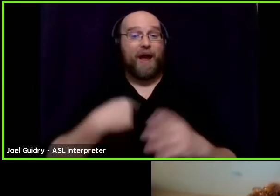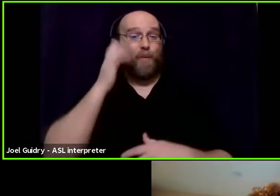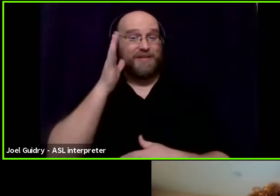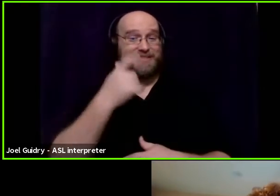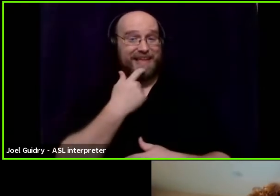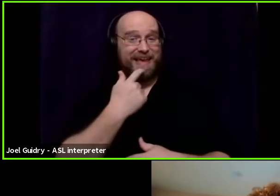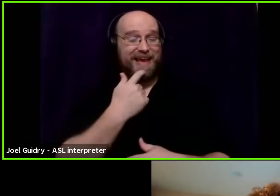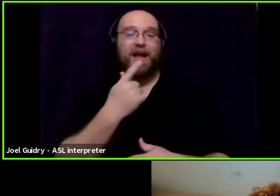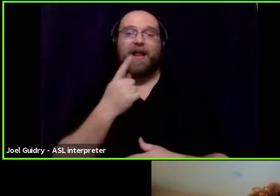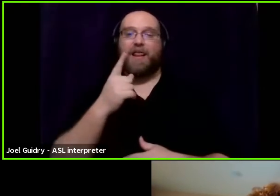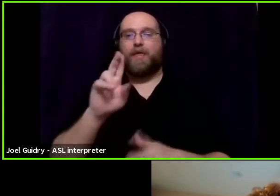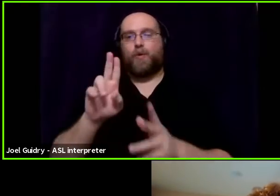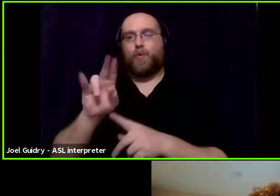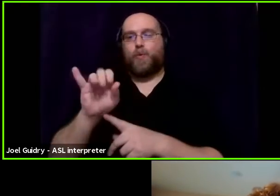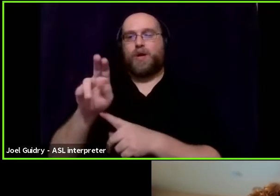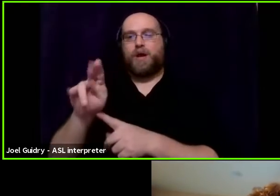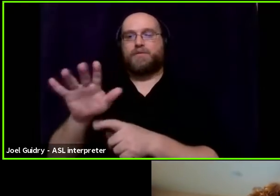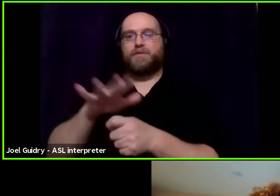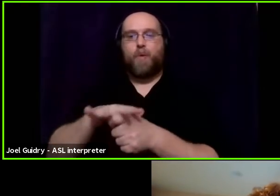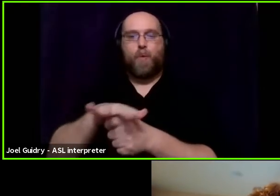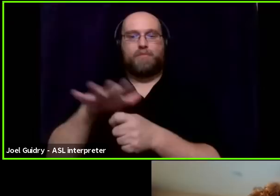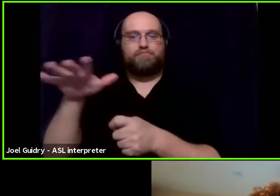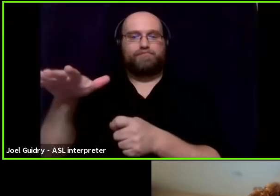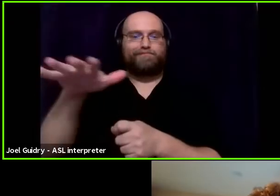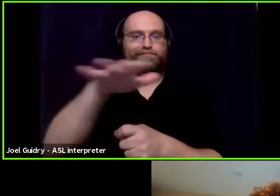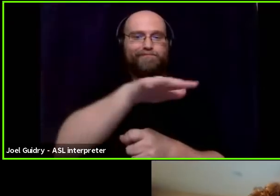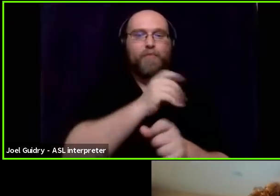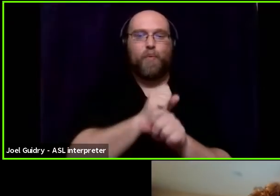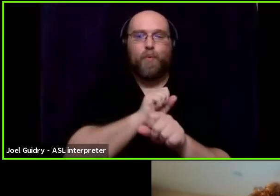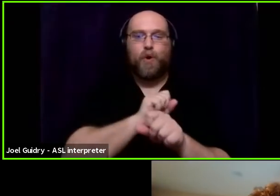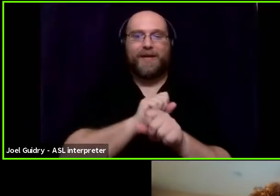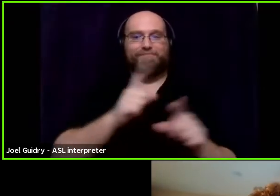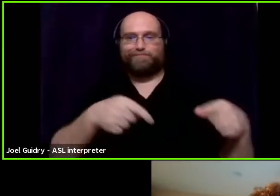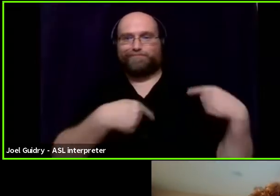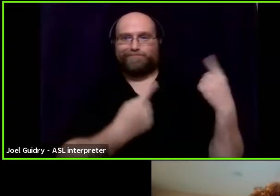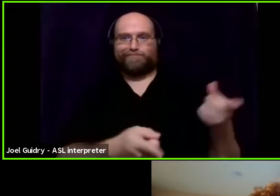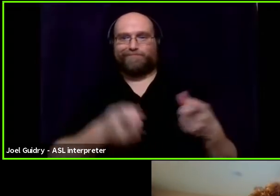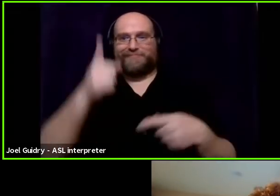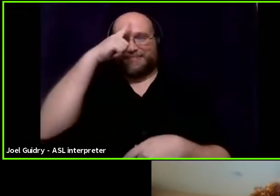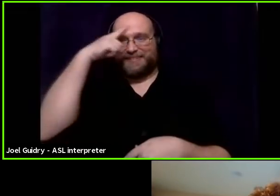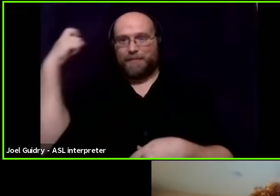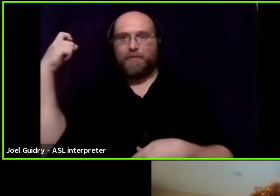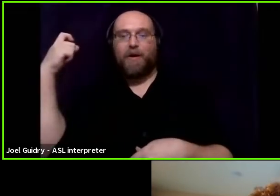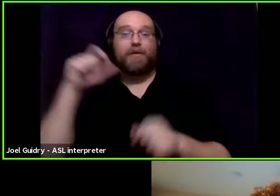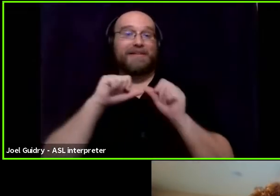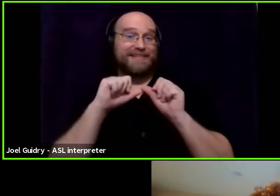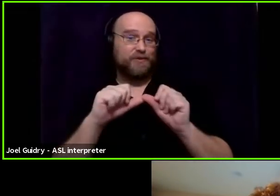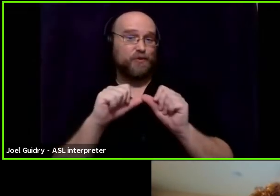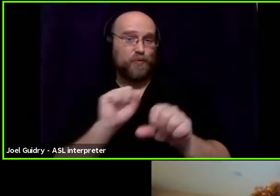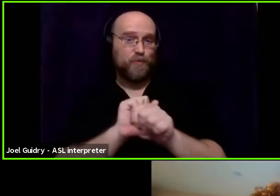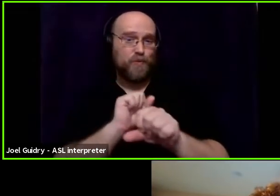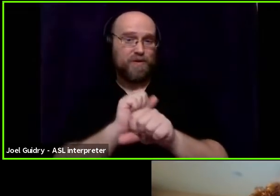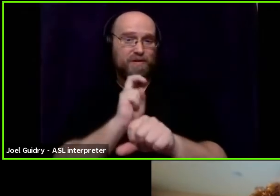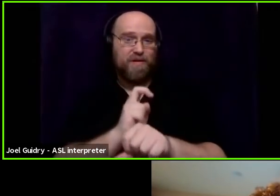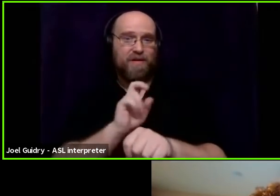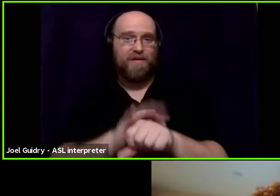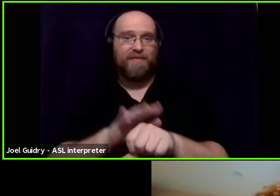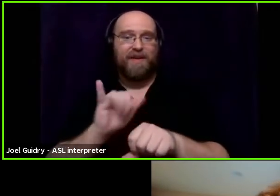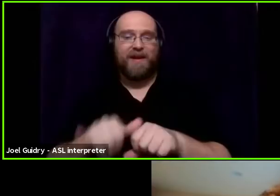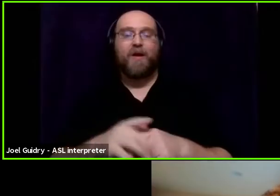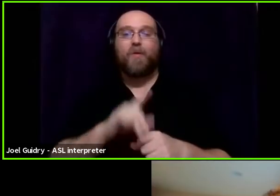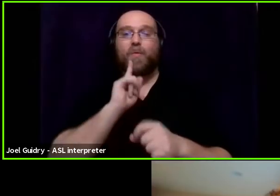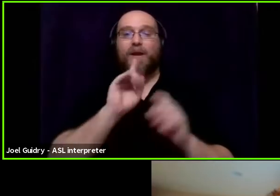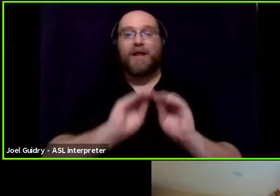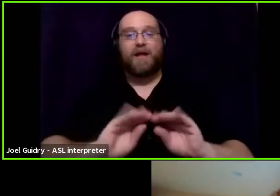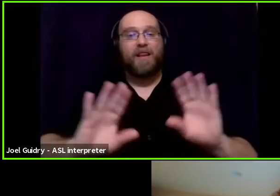on over the summer and until now, and will continue to work hard on, is to clarify